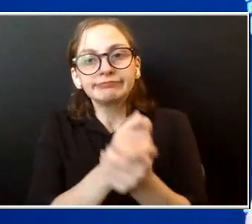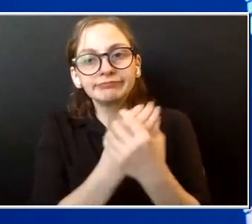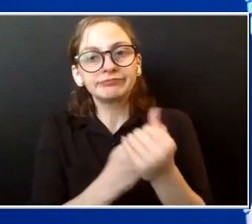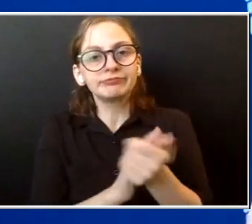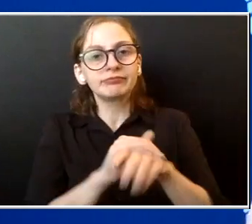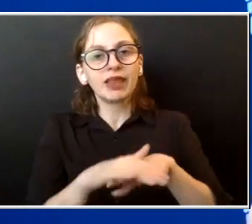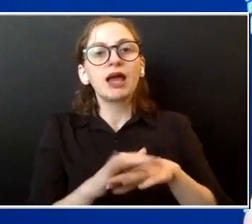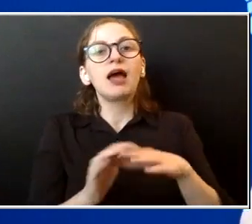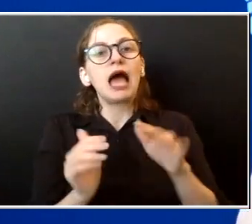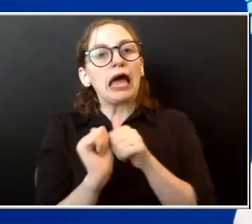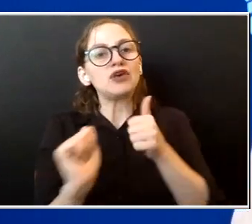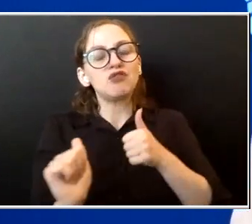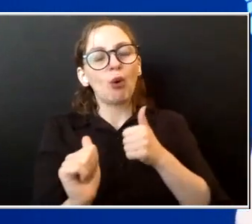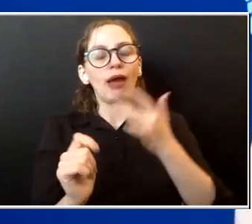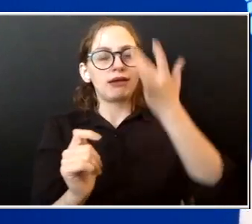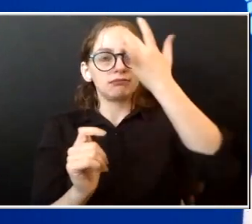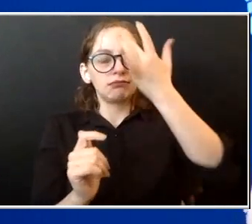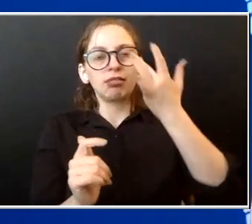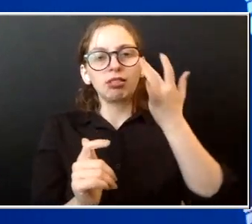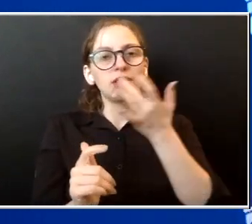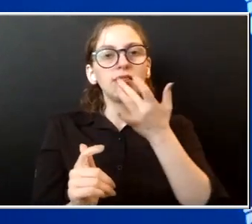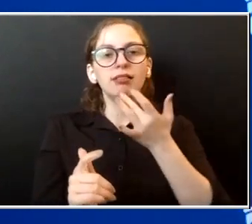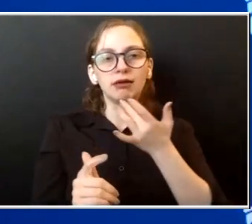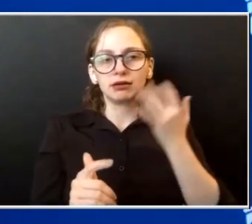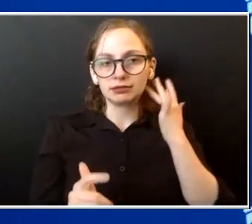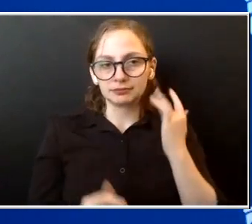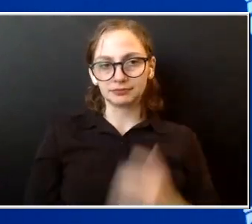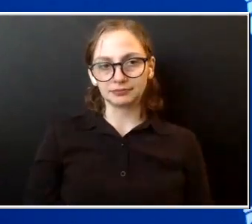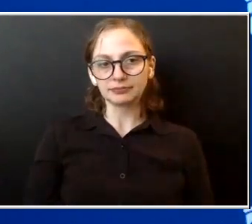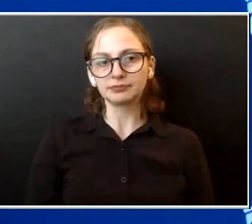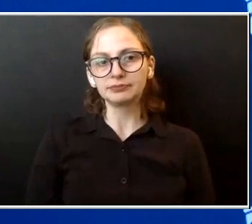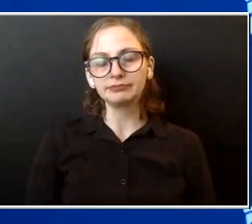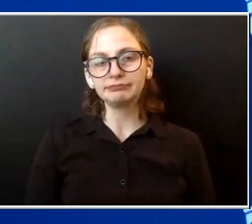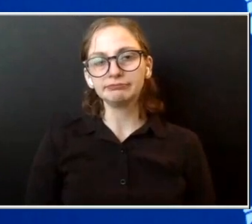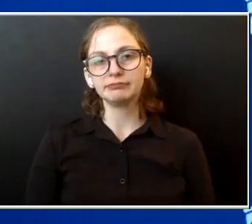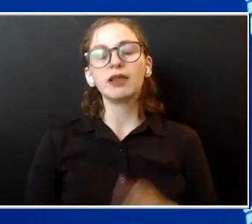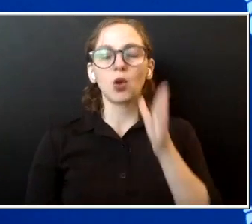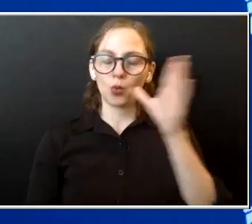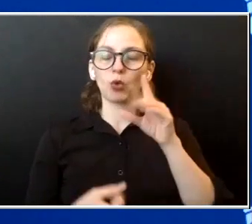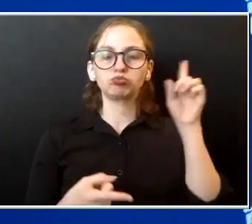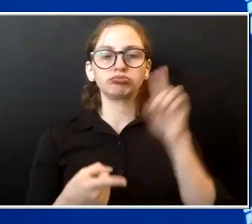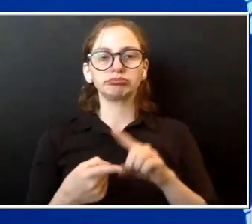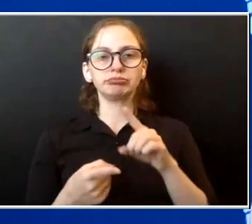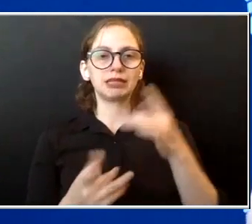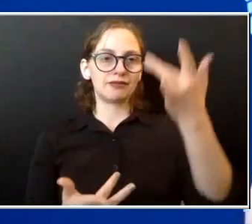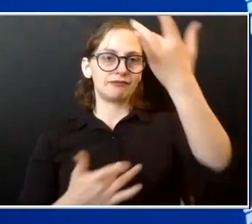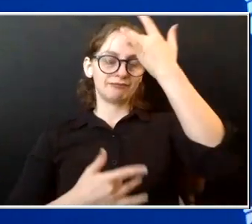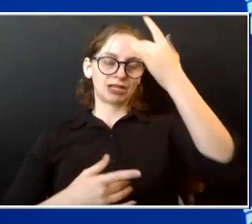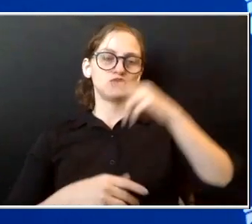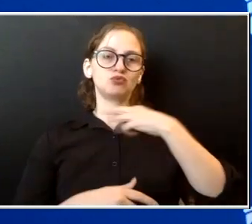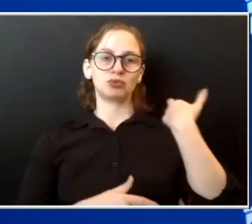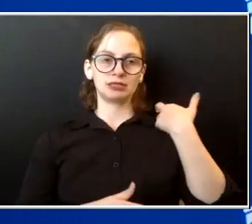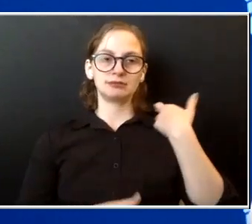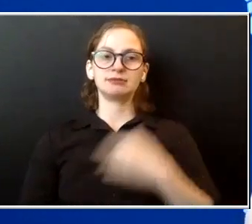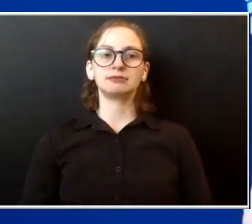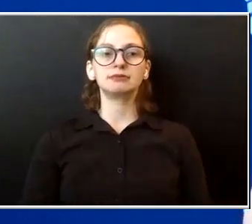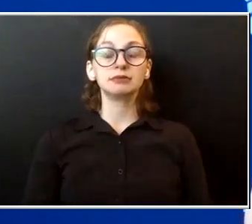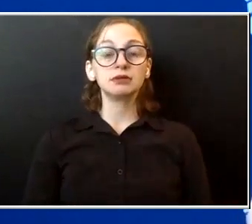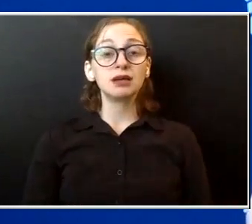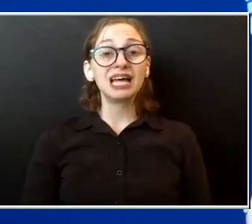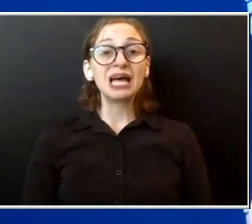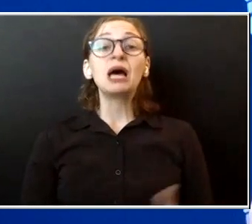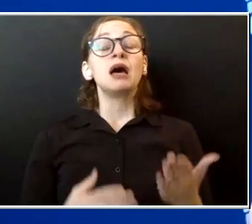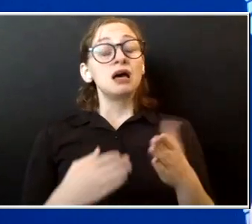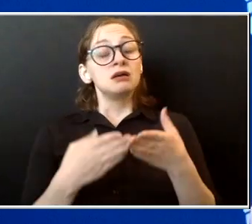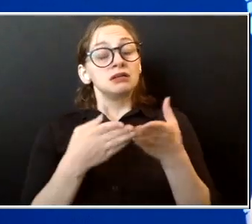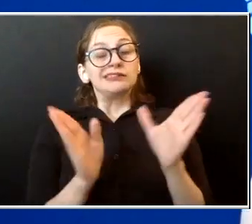will significantly reduce your risk of getting infection. But the overall numbers, yeah, I think we do expect those overall numbers probably to go up a little